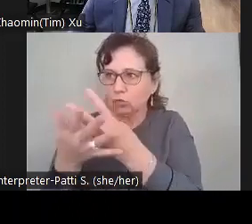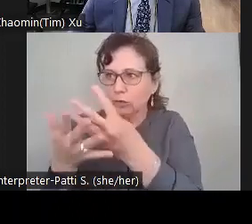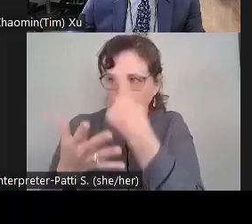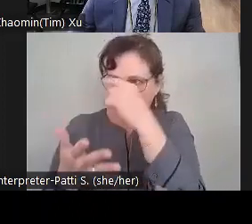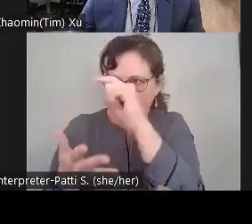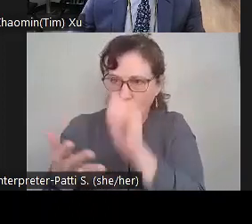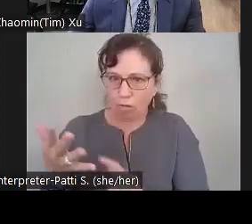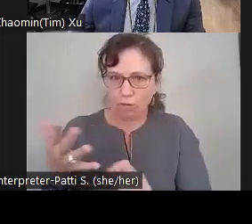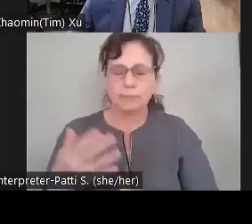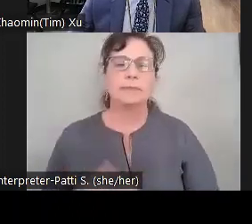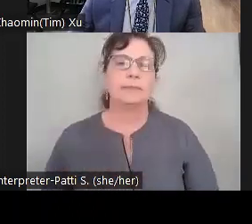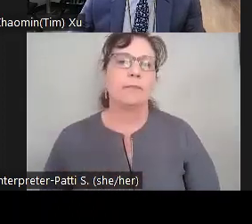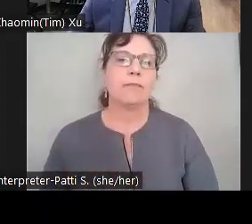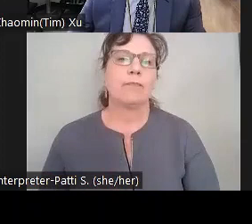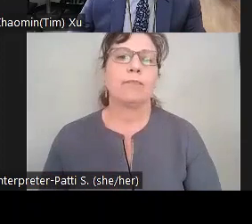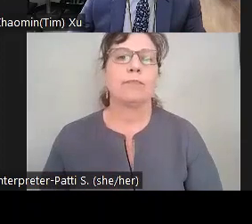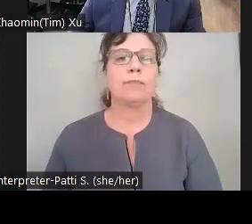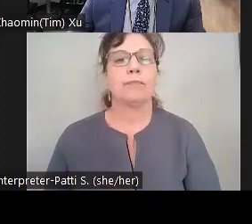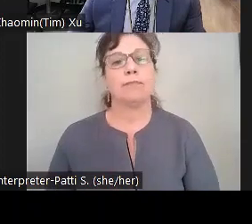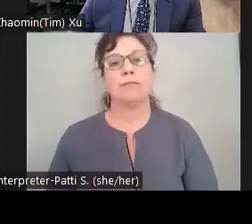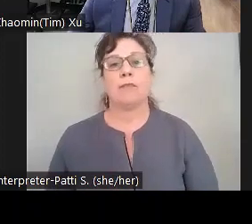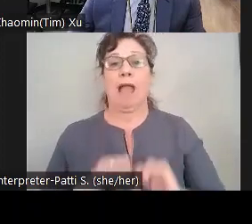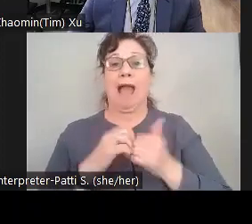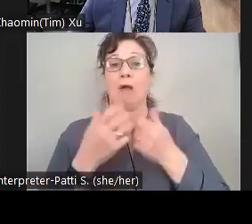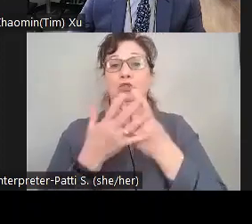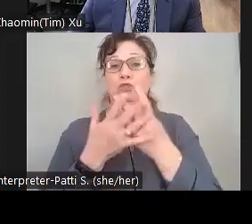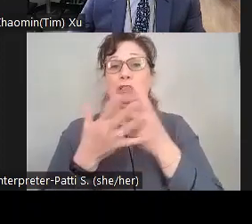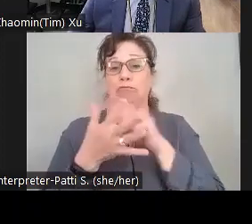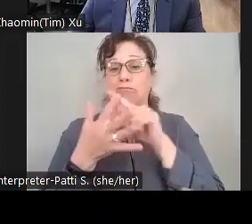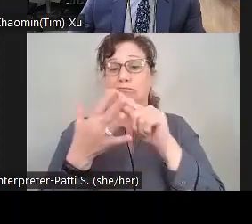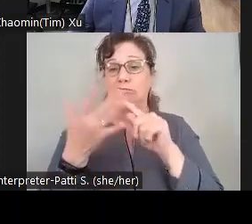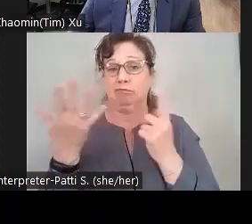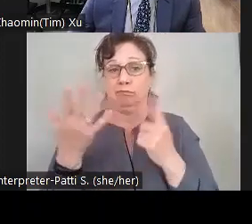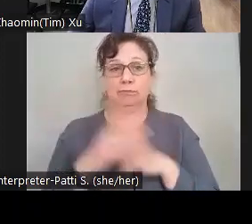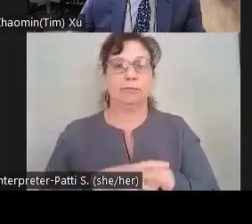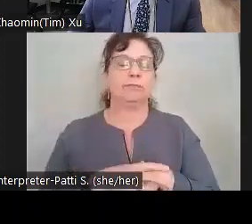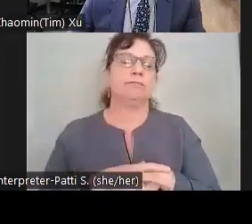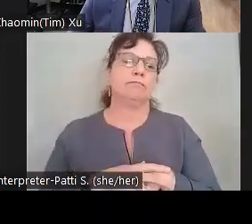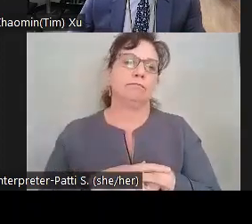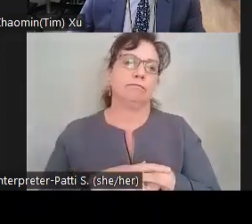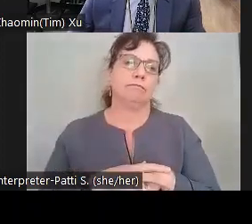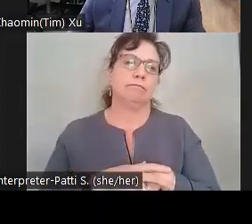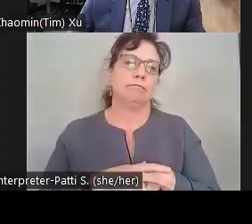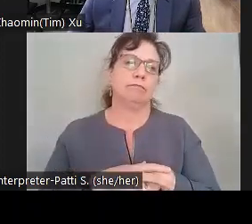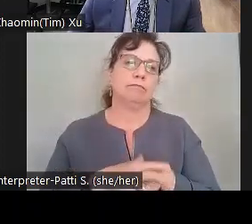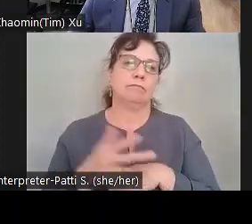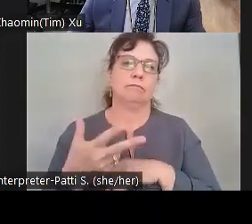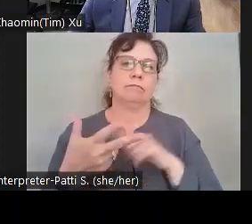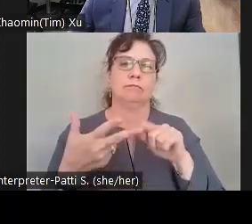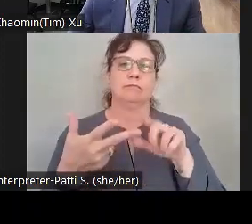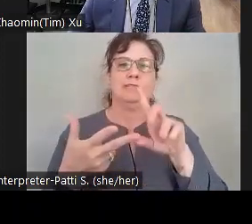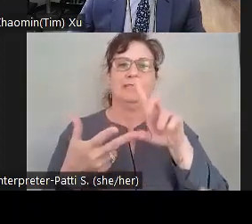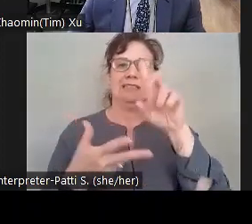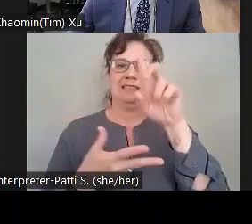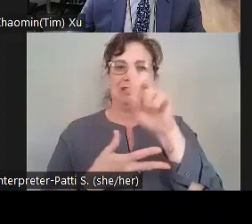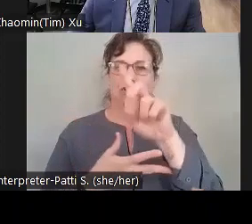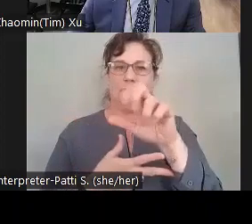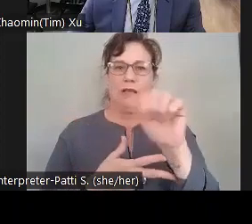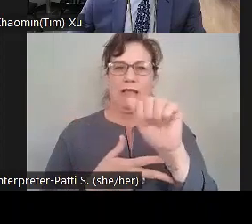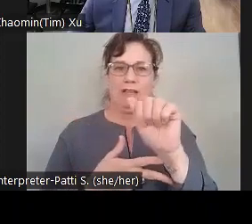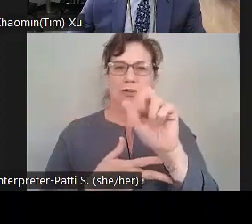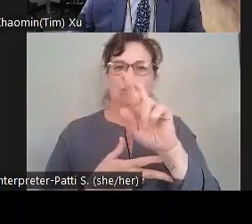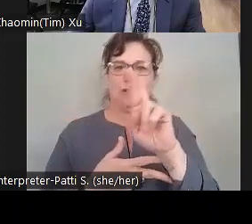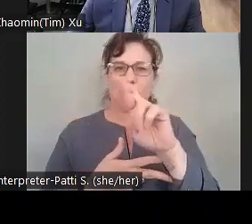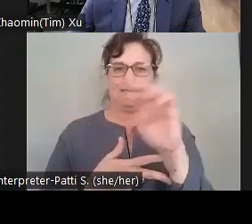So what are your screening options? So there are a couple. There's the digital anal rectal examination, otherwise known as